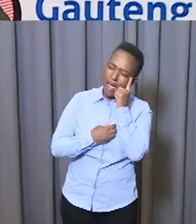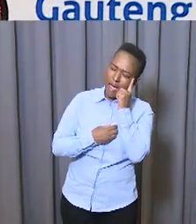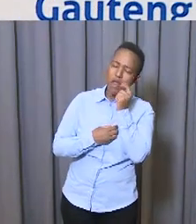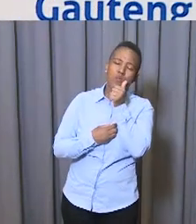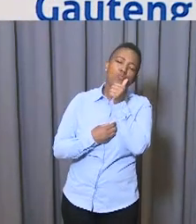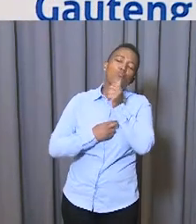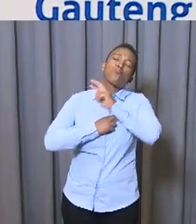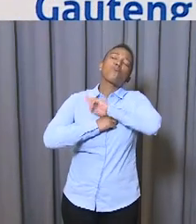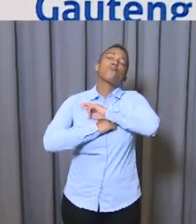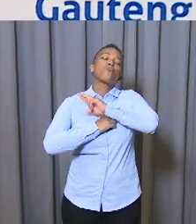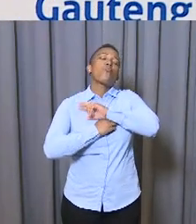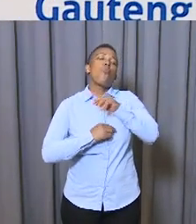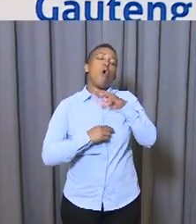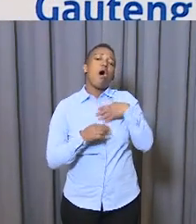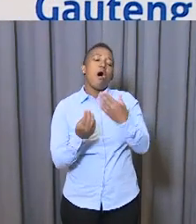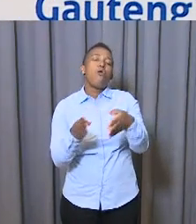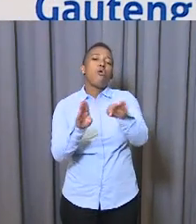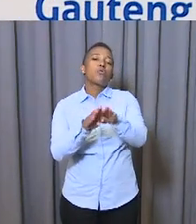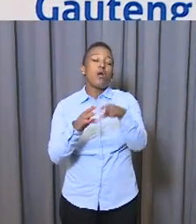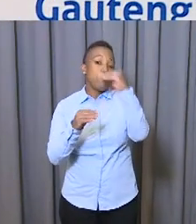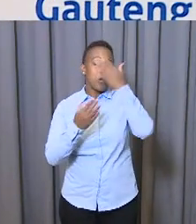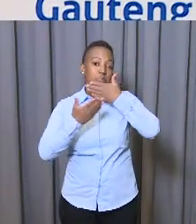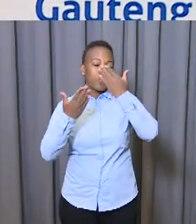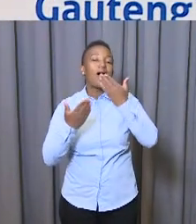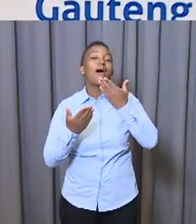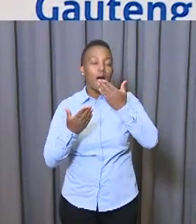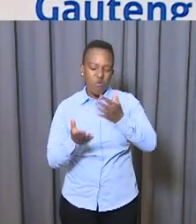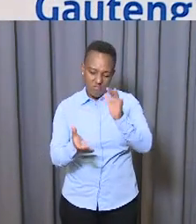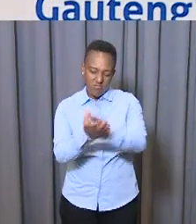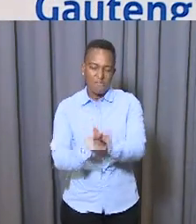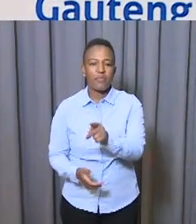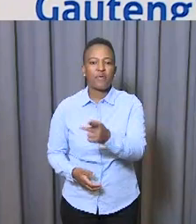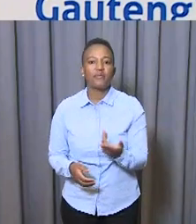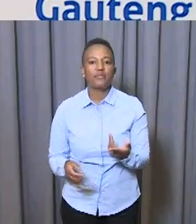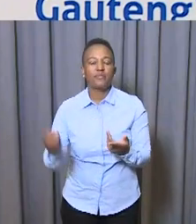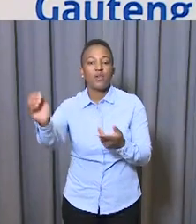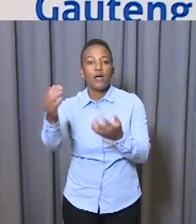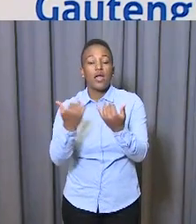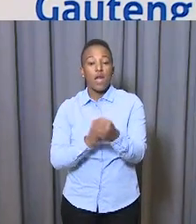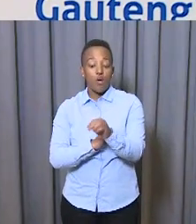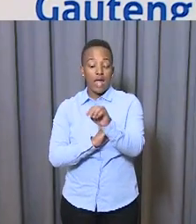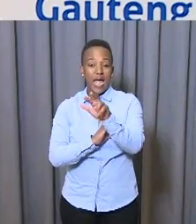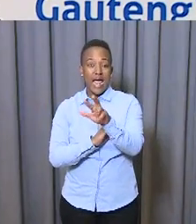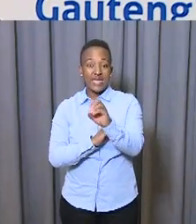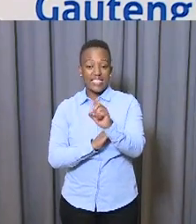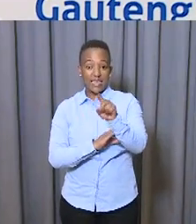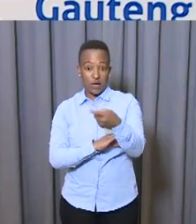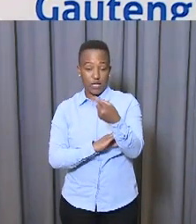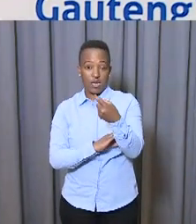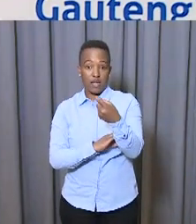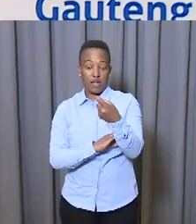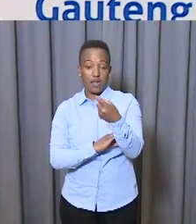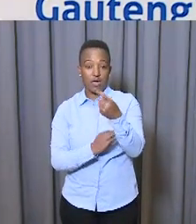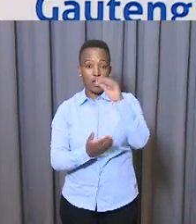thinking that no gune lockdown ama police our hand. Out of our wanted lists, we're sitting at 80,000 in Gauteng. We've reduced that